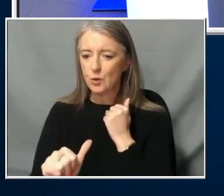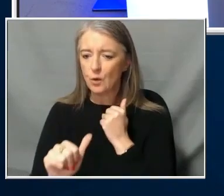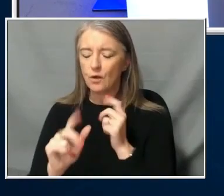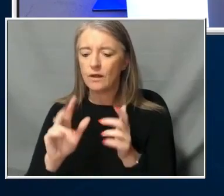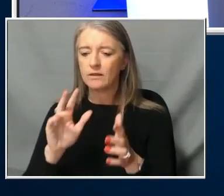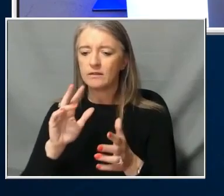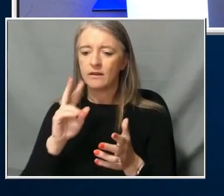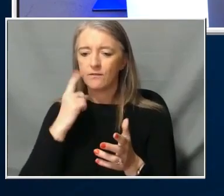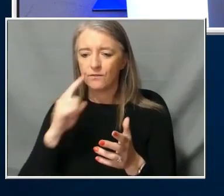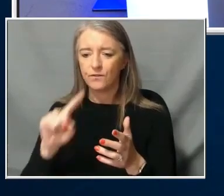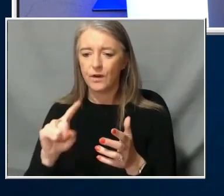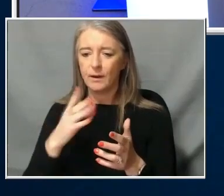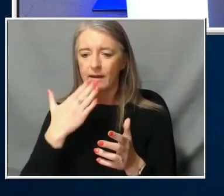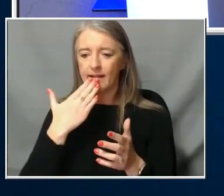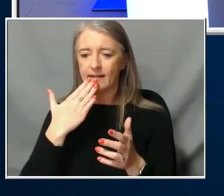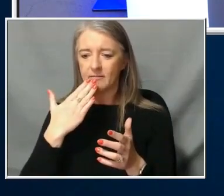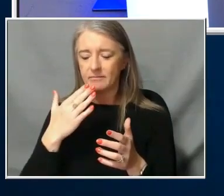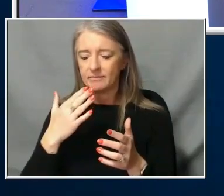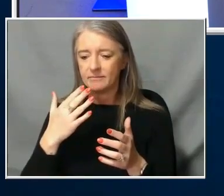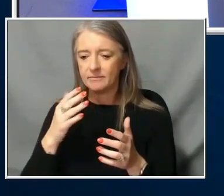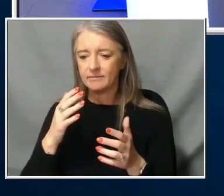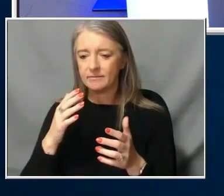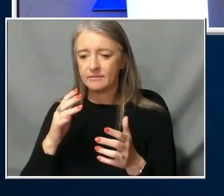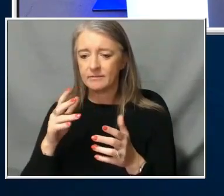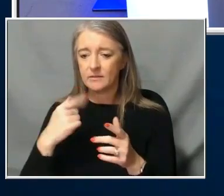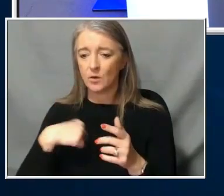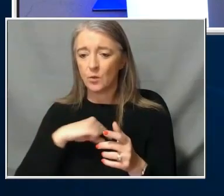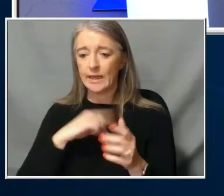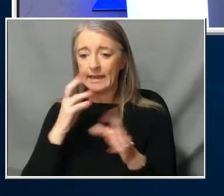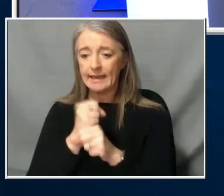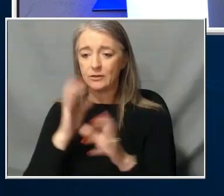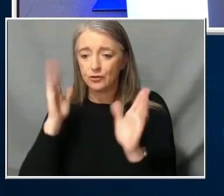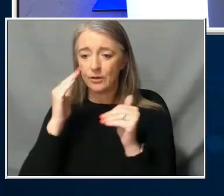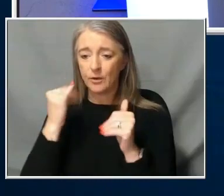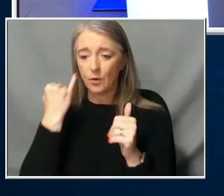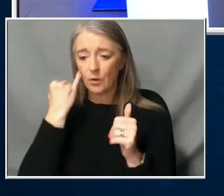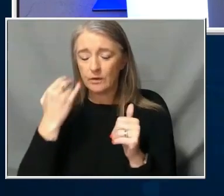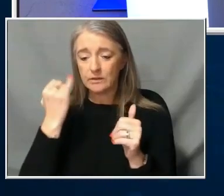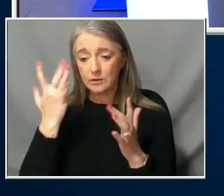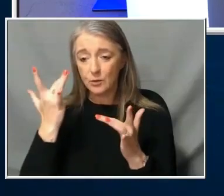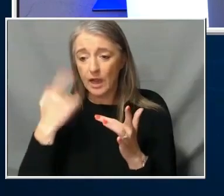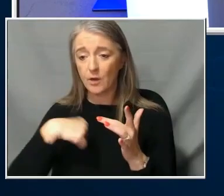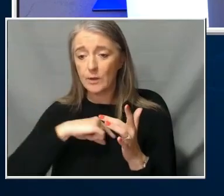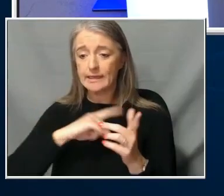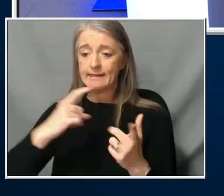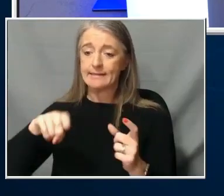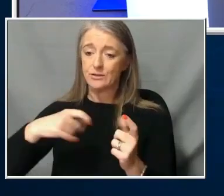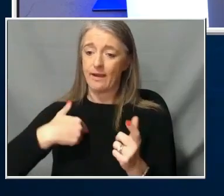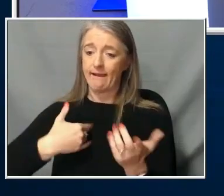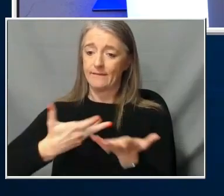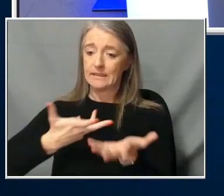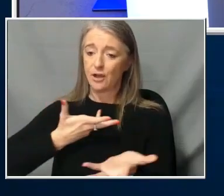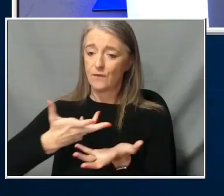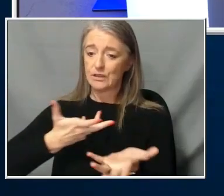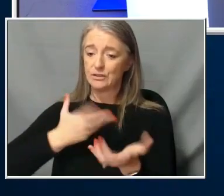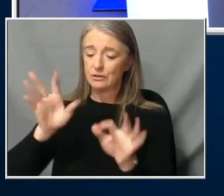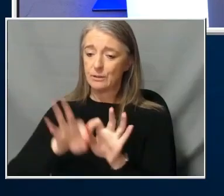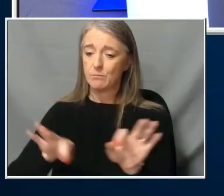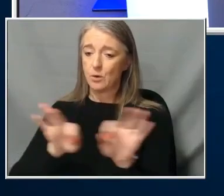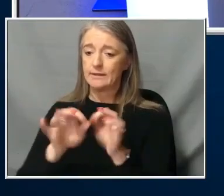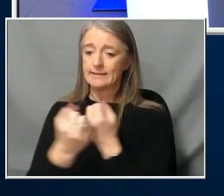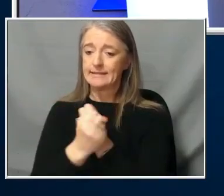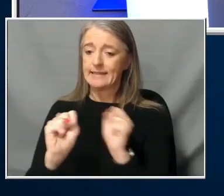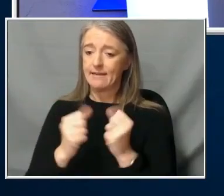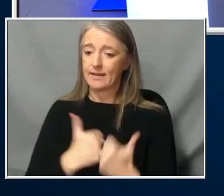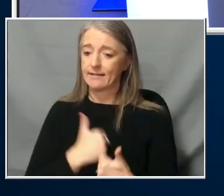for lack of a better word, but that's what gets us in trouble. Mm-hmm. That's why we need to have these conversations, because it's saving lives to